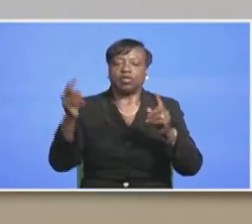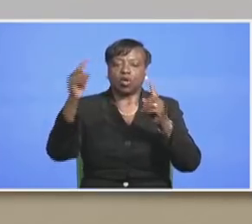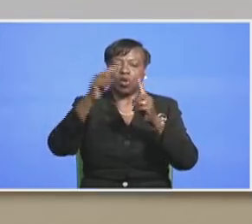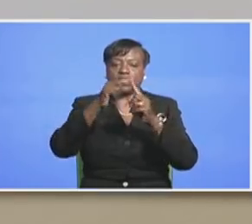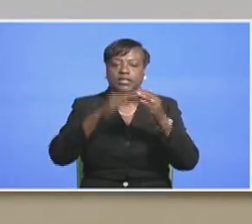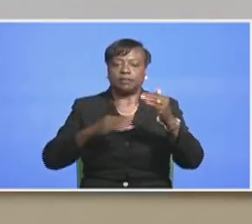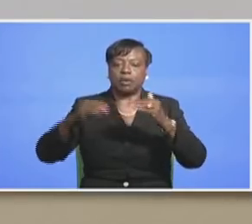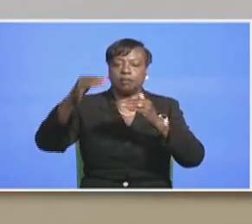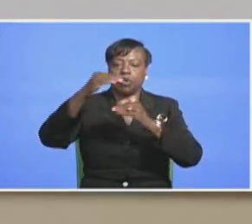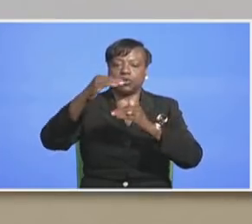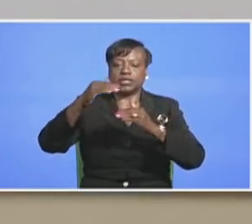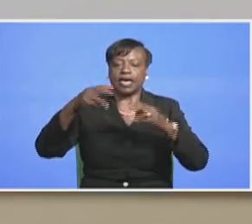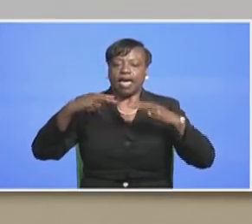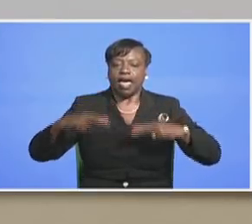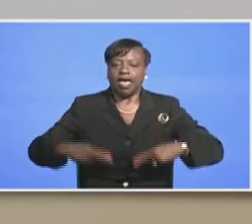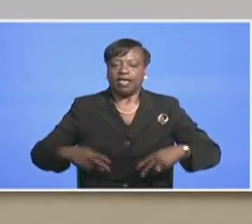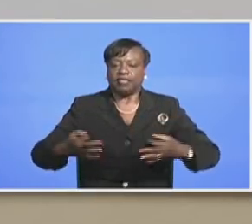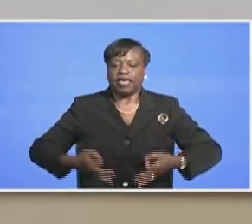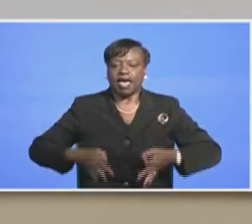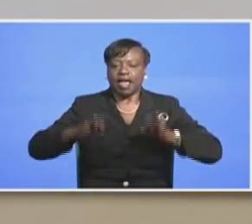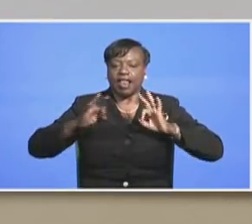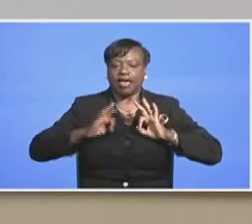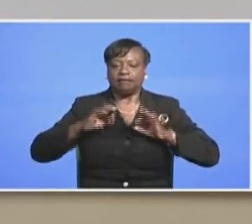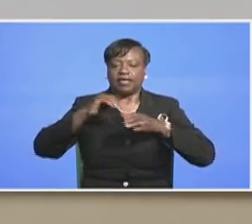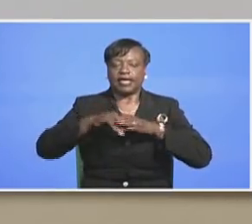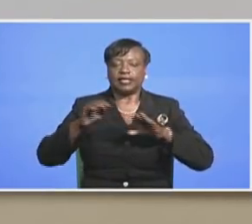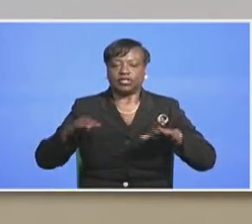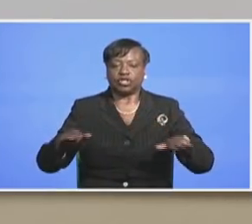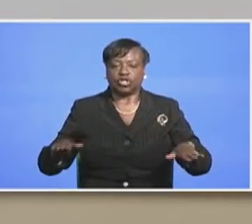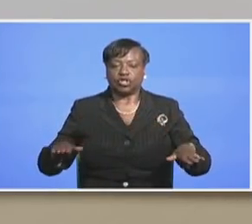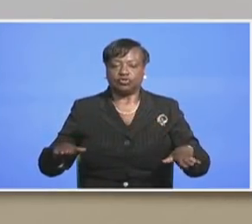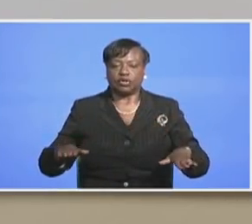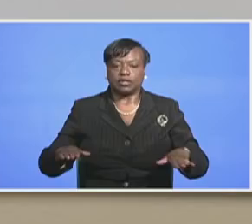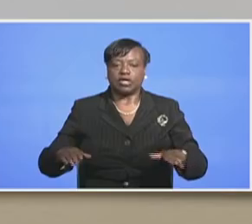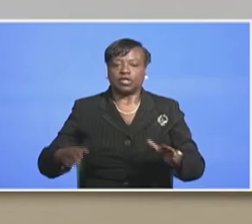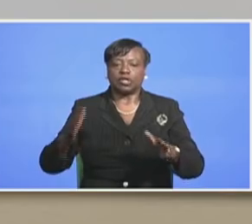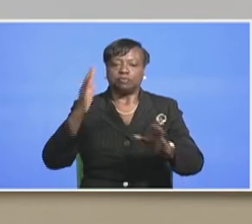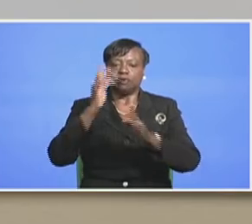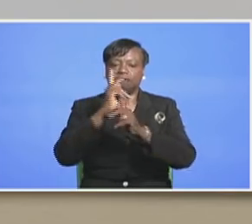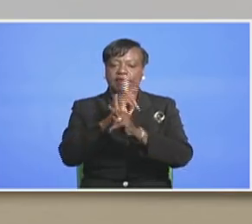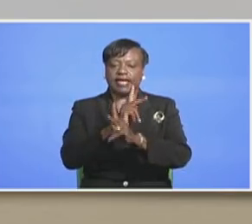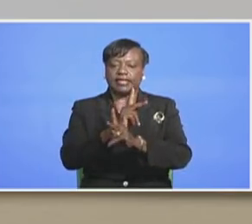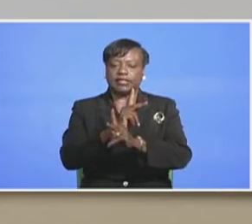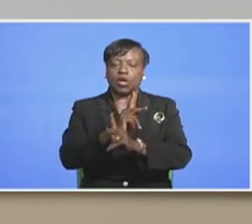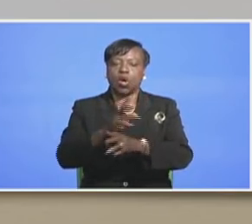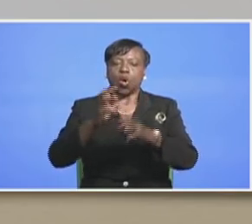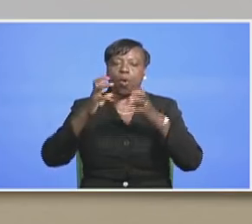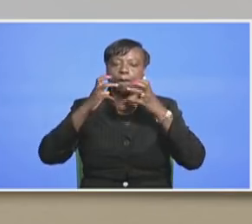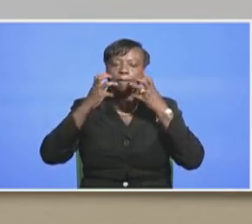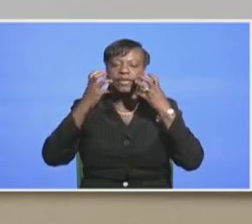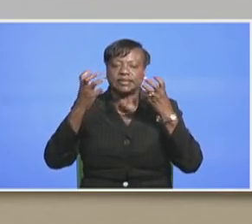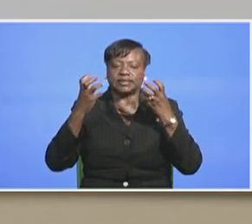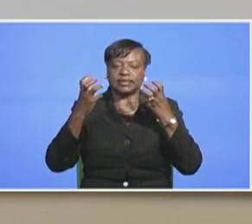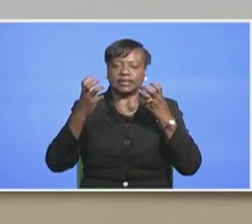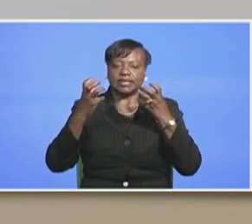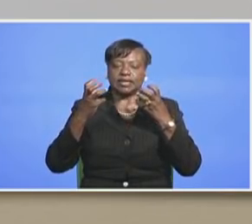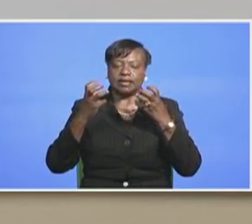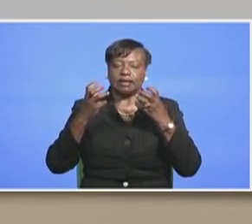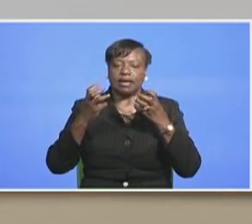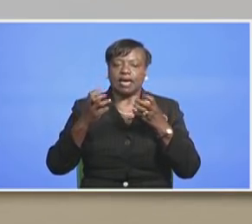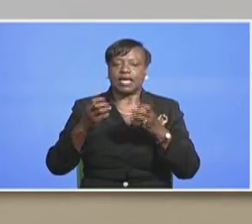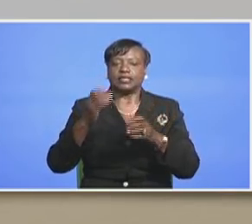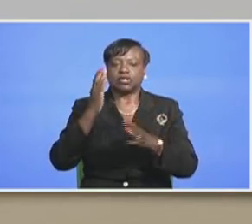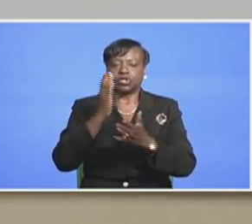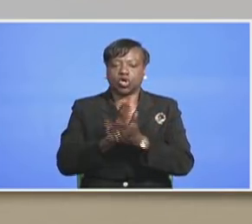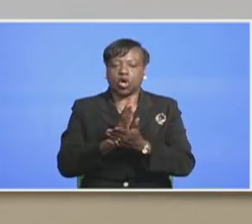healthy lifestyles in children to prevent and end childhood obesity, and therefore halt the rise of non-communicable diseases such